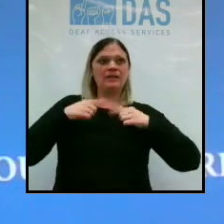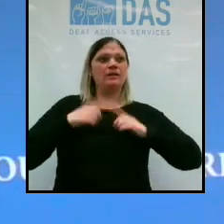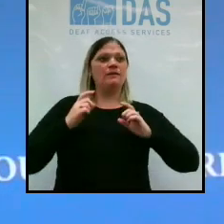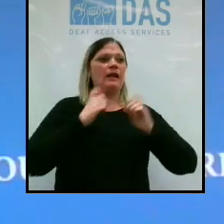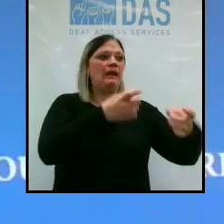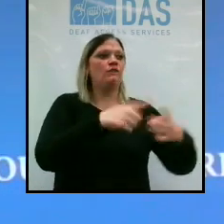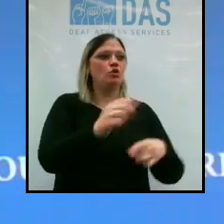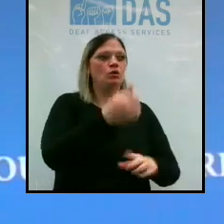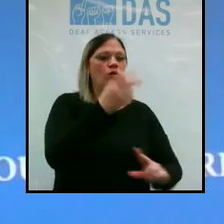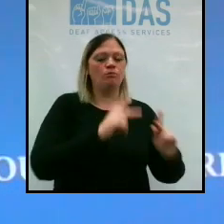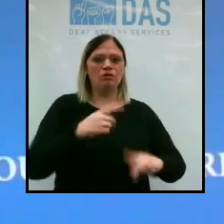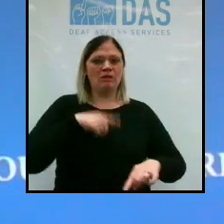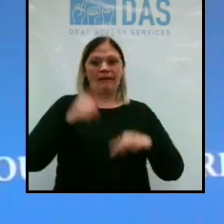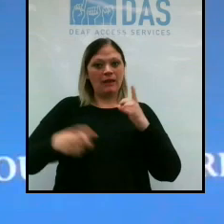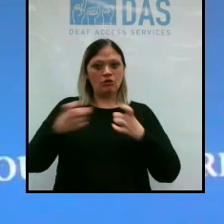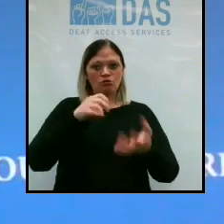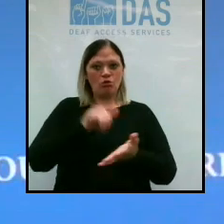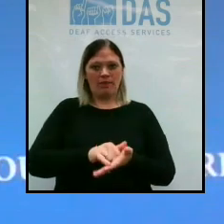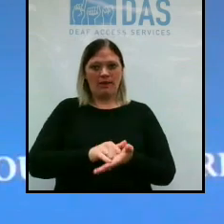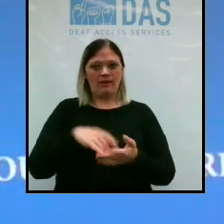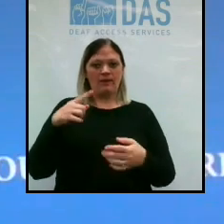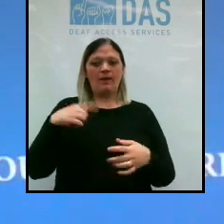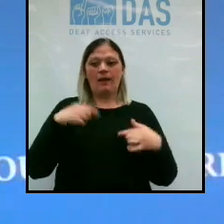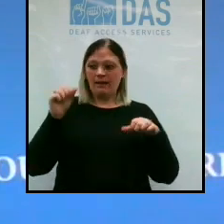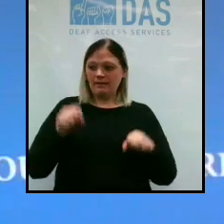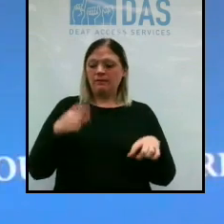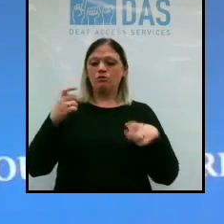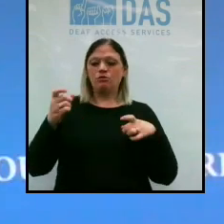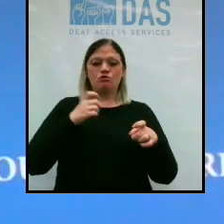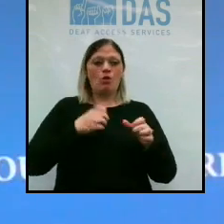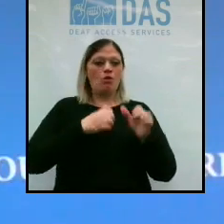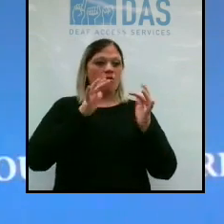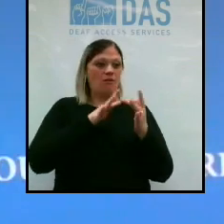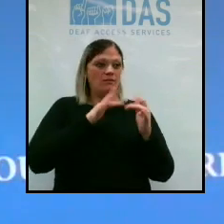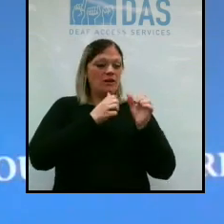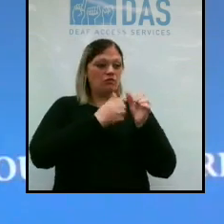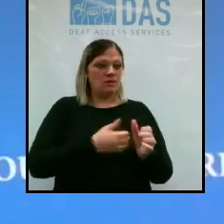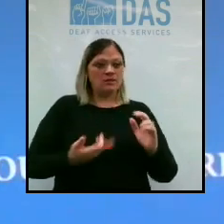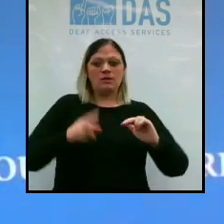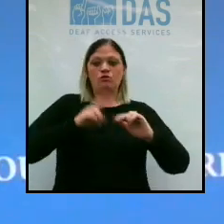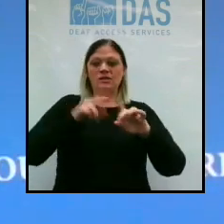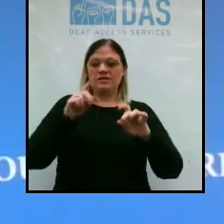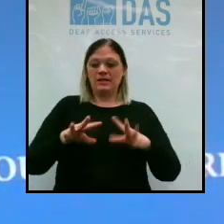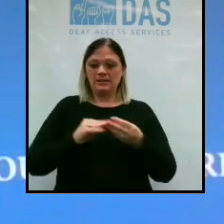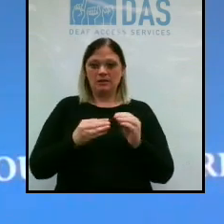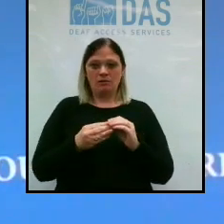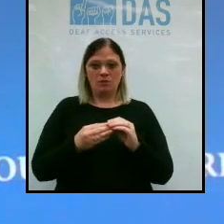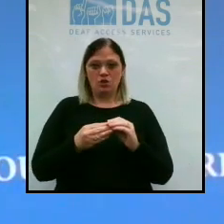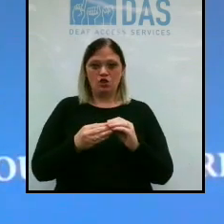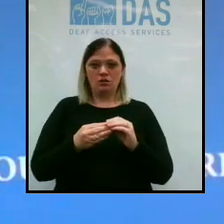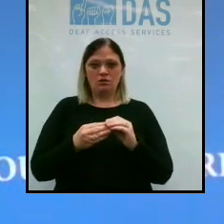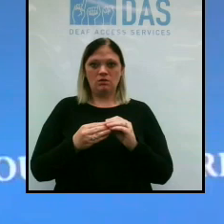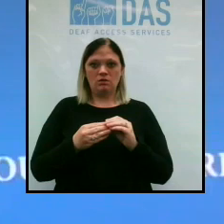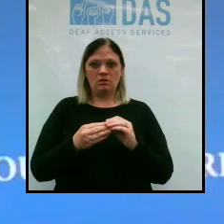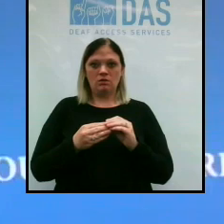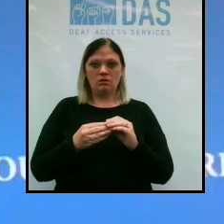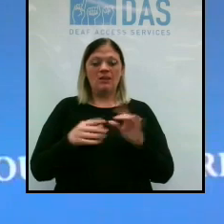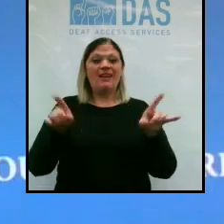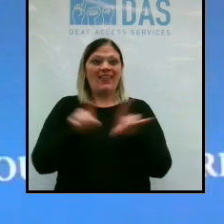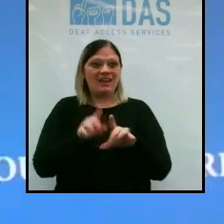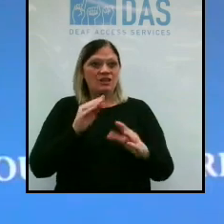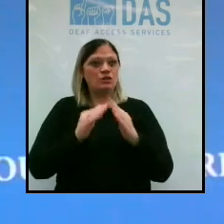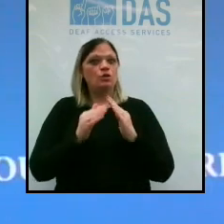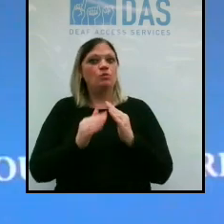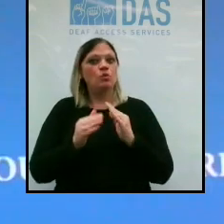control it. All I control is the contact tracing and trying to ramp up the testing numbers. But we can control it as a community